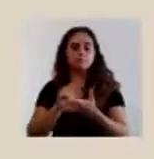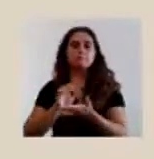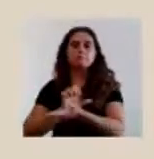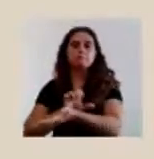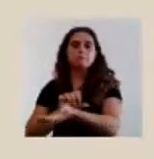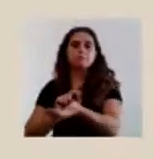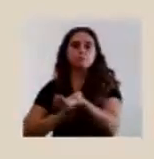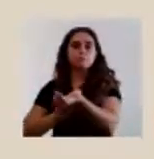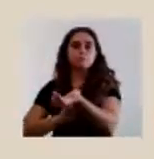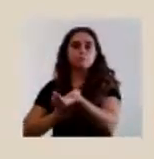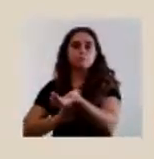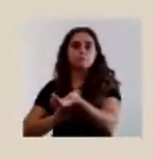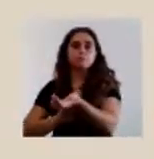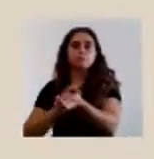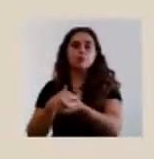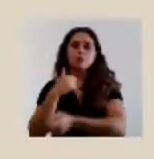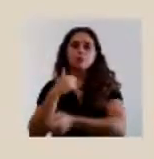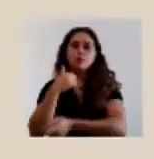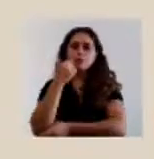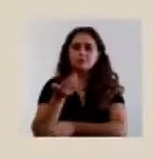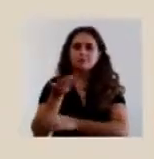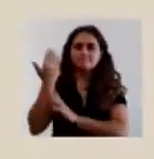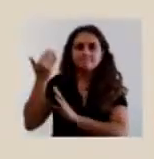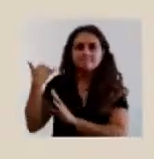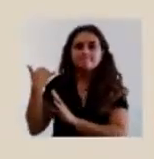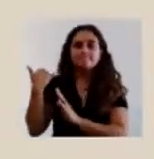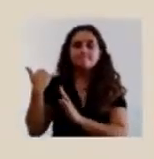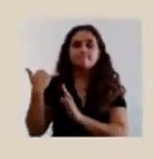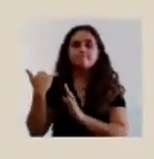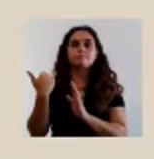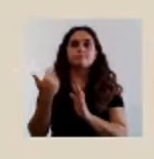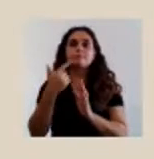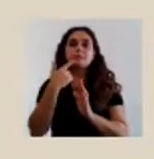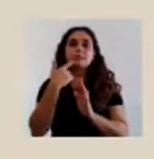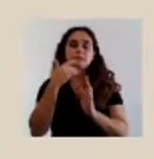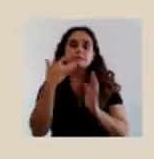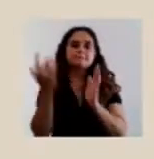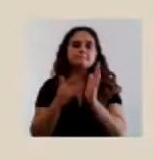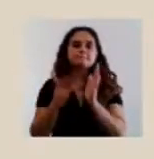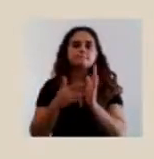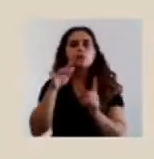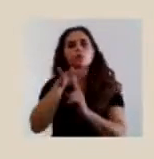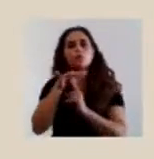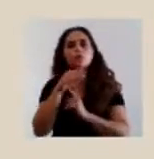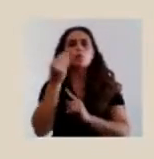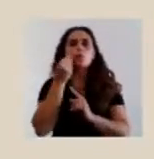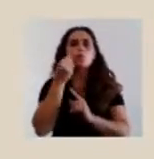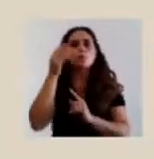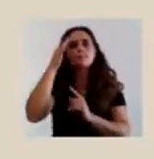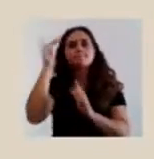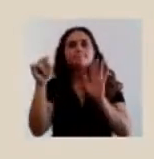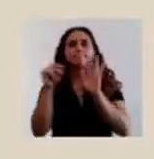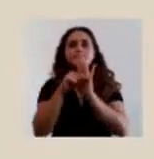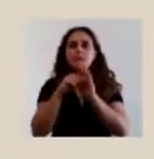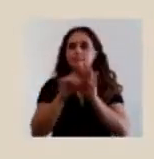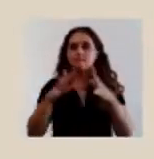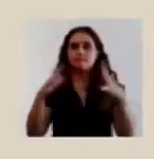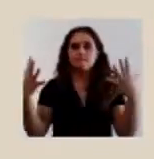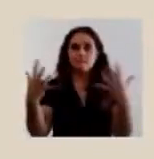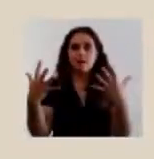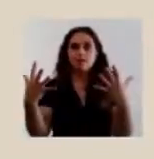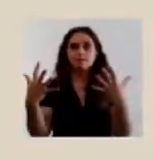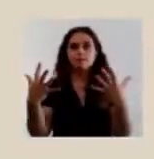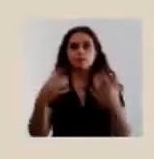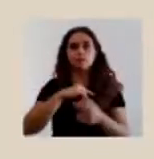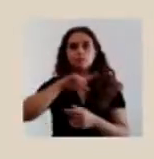personality. As I mentioned earlier, the literature concerned with the impact of bias on individuals' lives is vast.